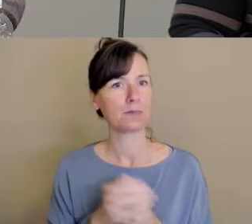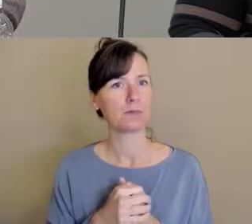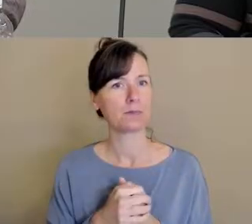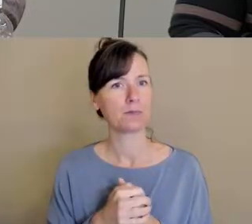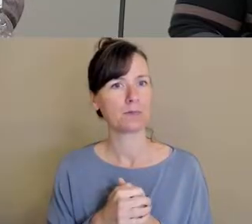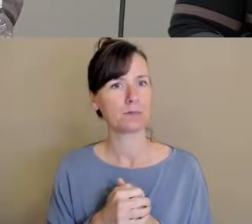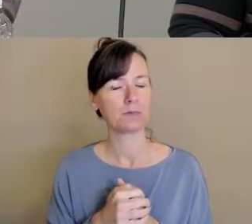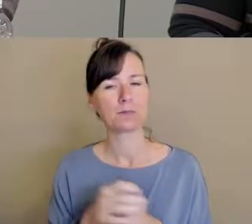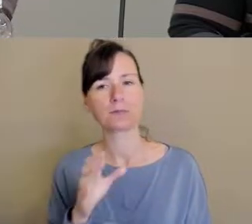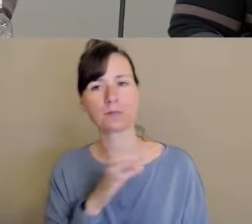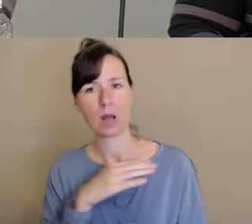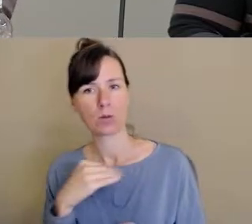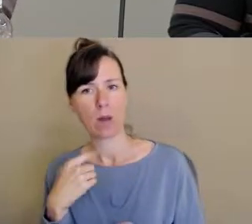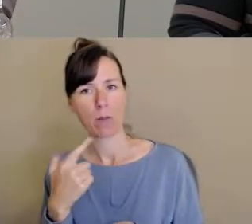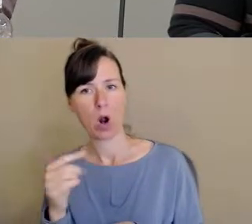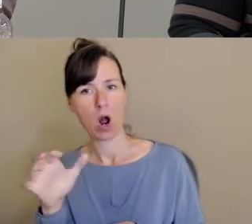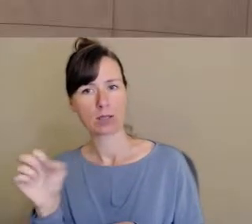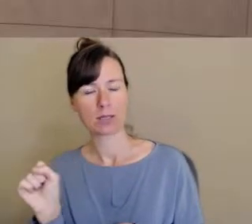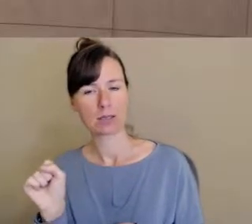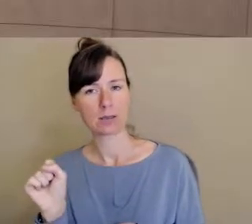Councilmember Garces.